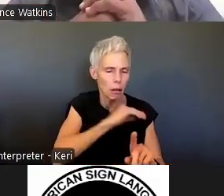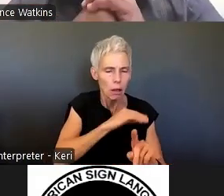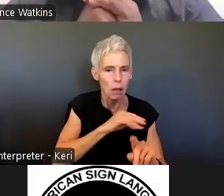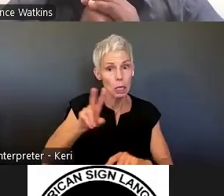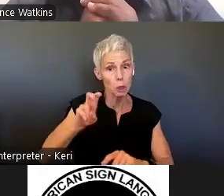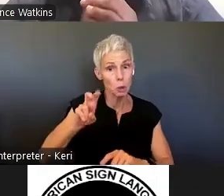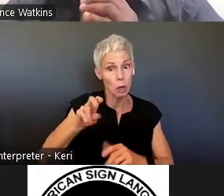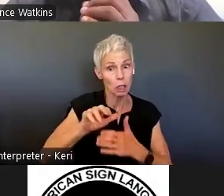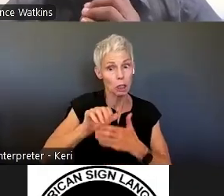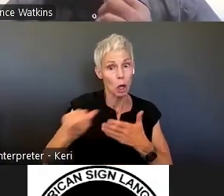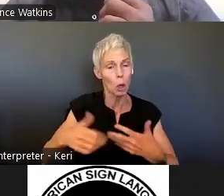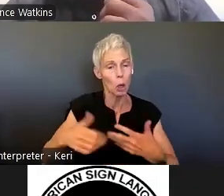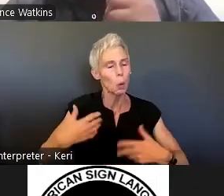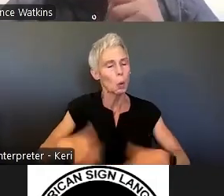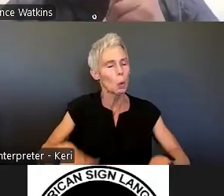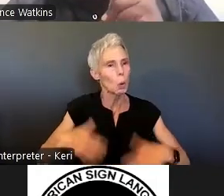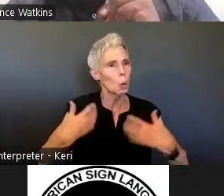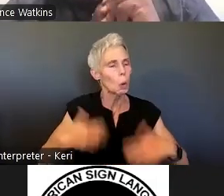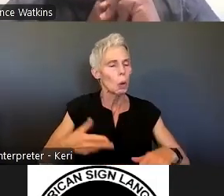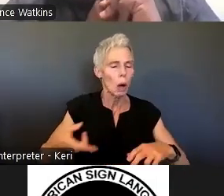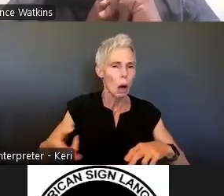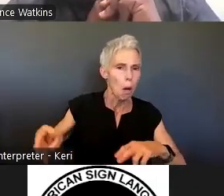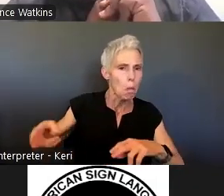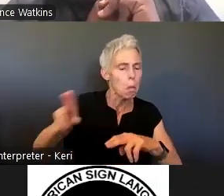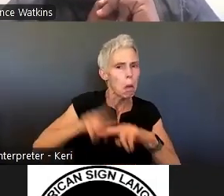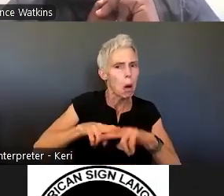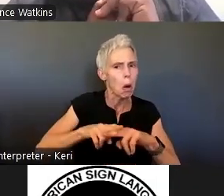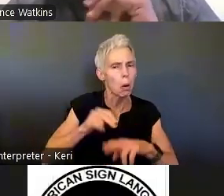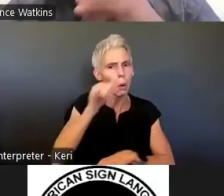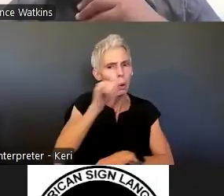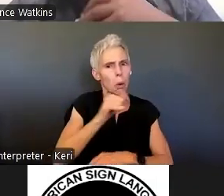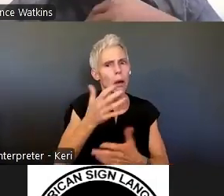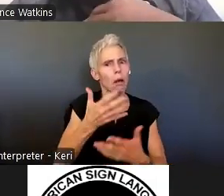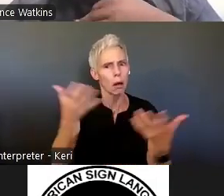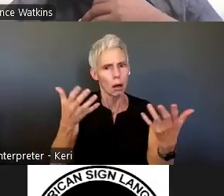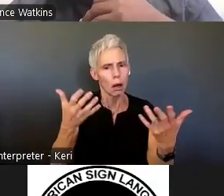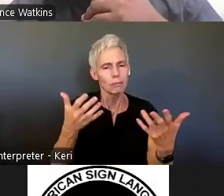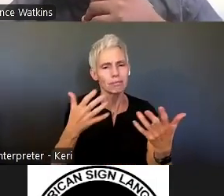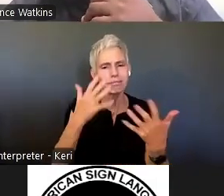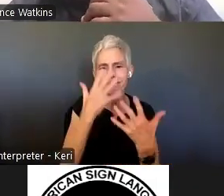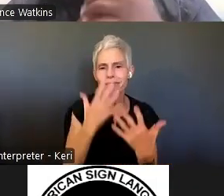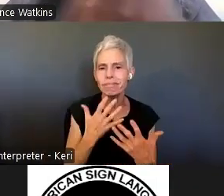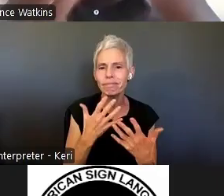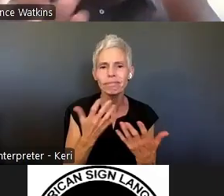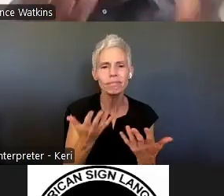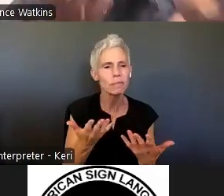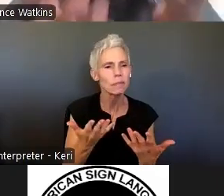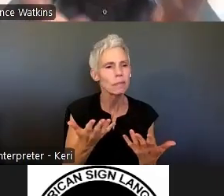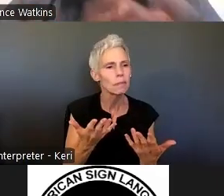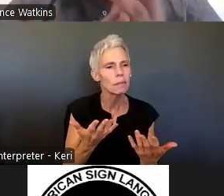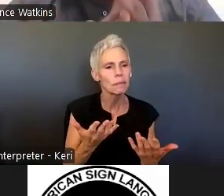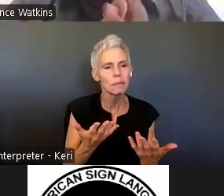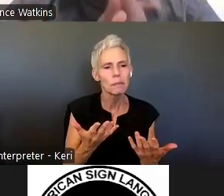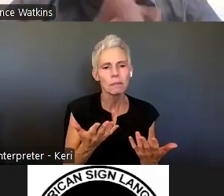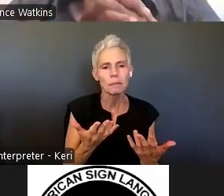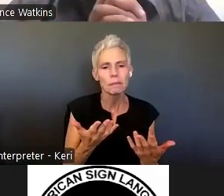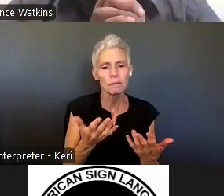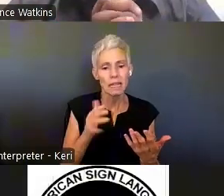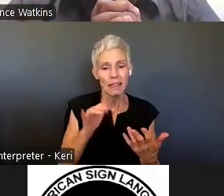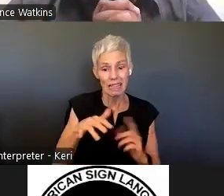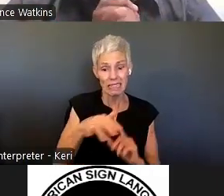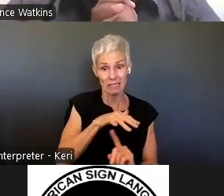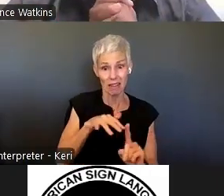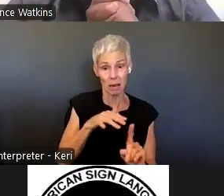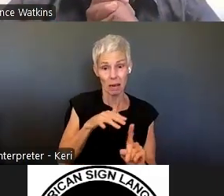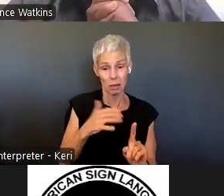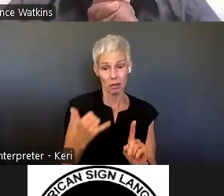$200 is a very significant increase. And unfortunately, in this environment, that would